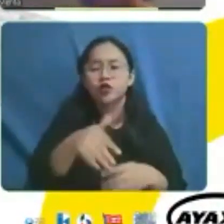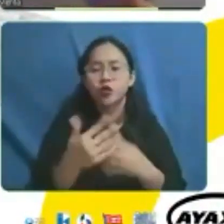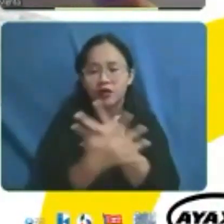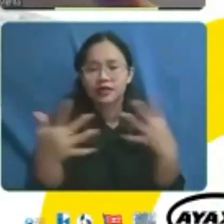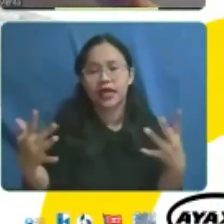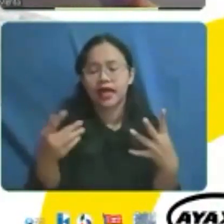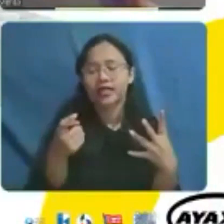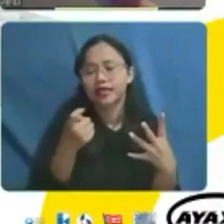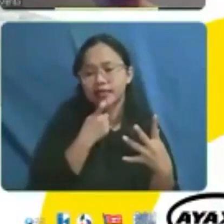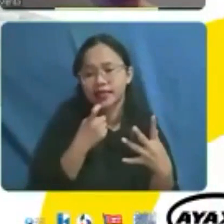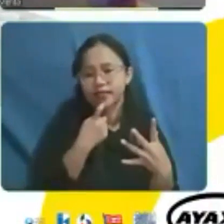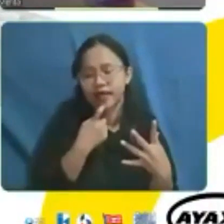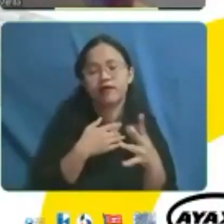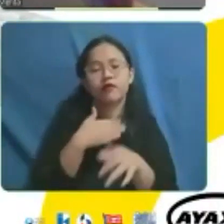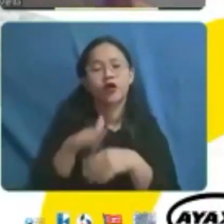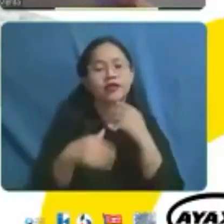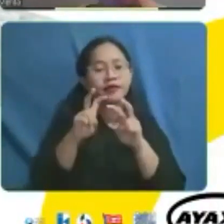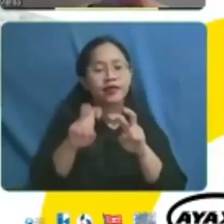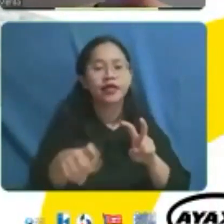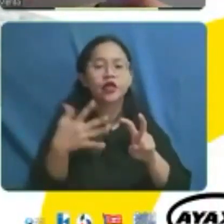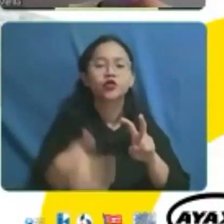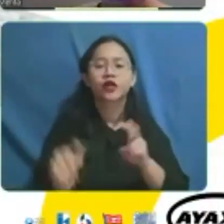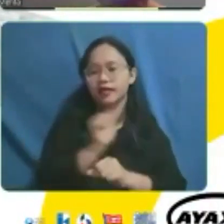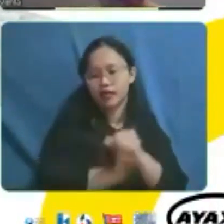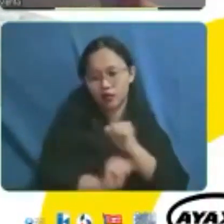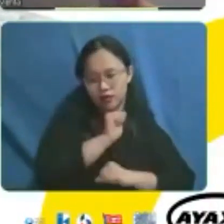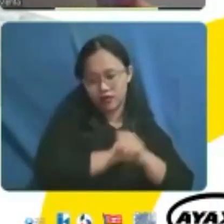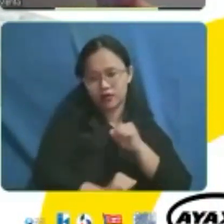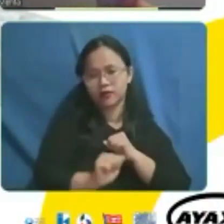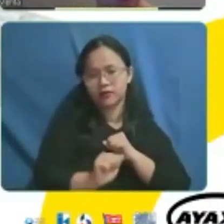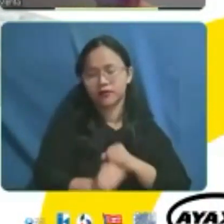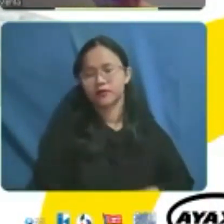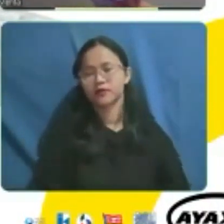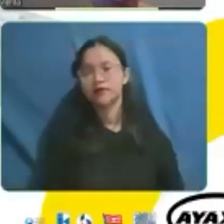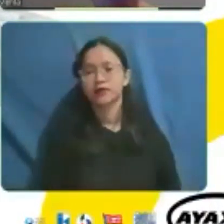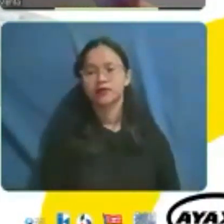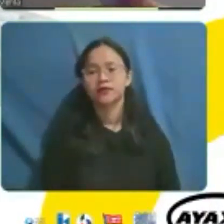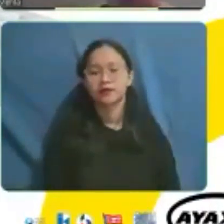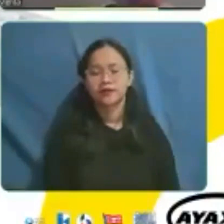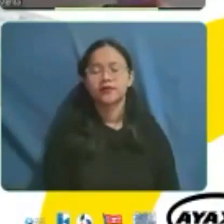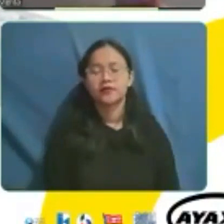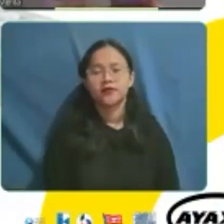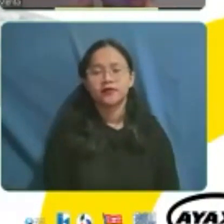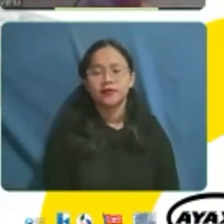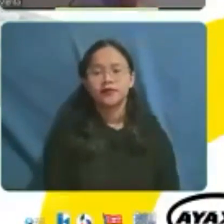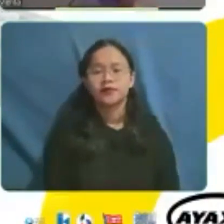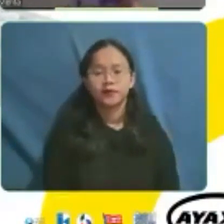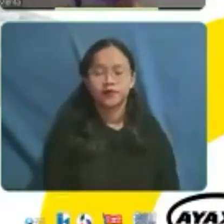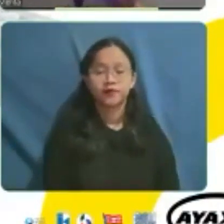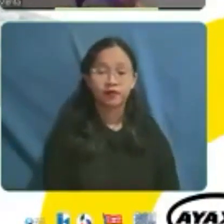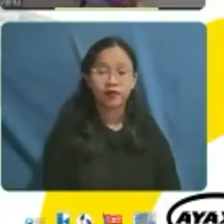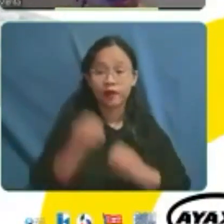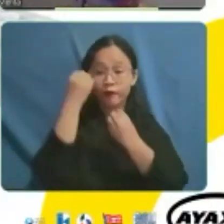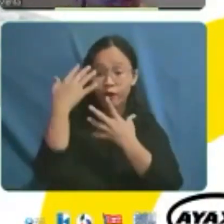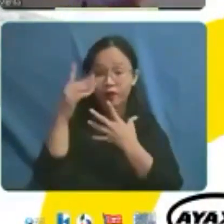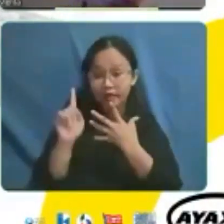technical audience, we also have to think about having more public-facing information. So here you can see, this